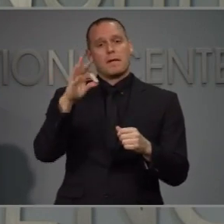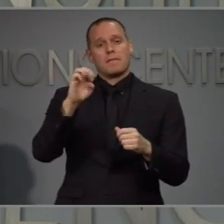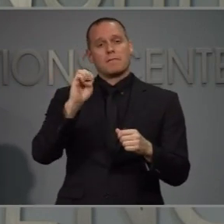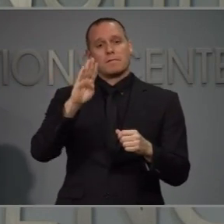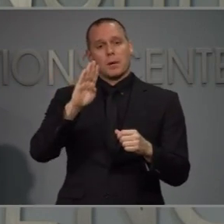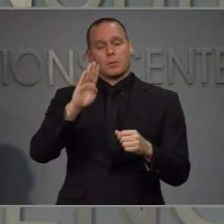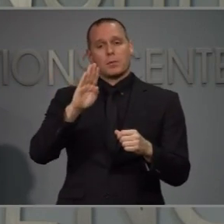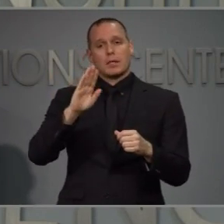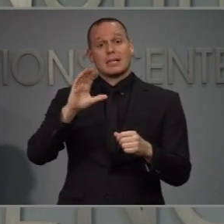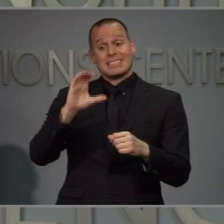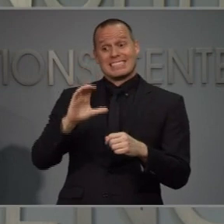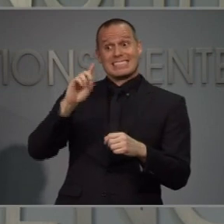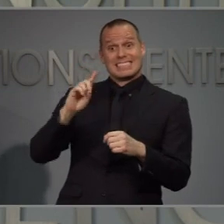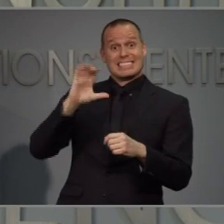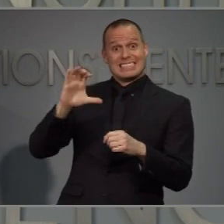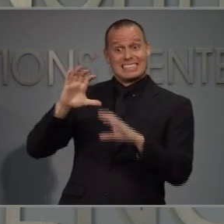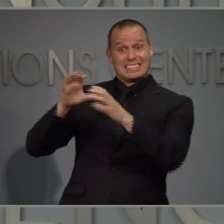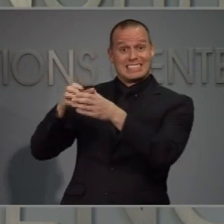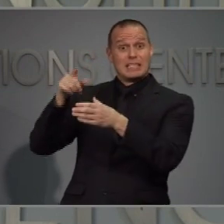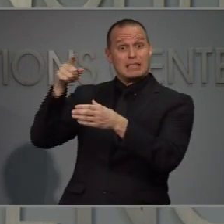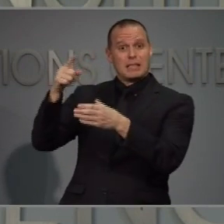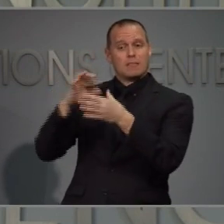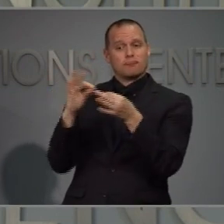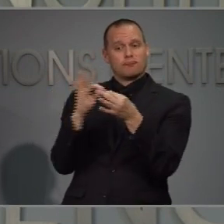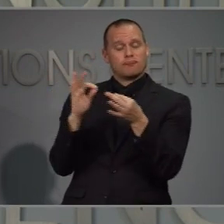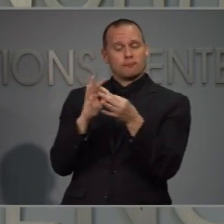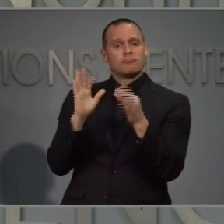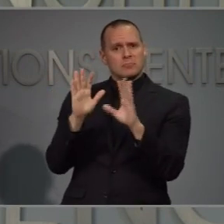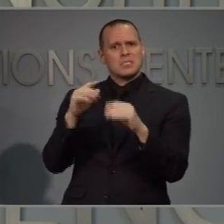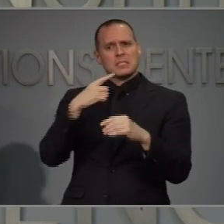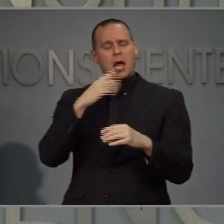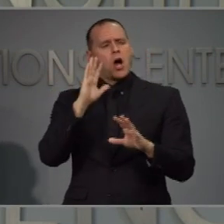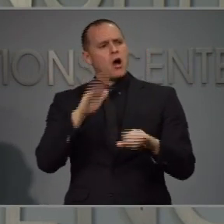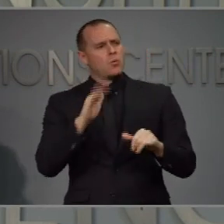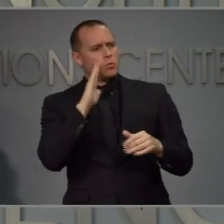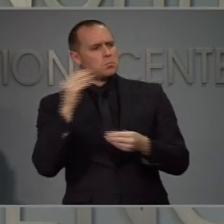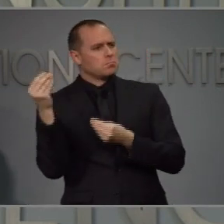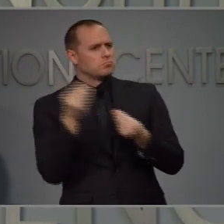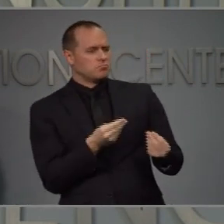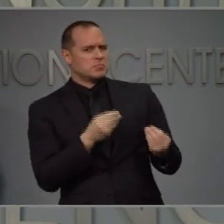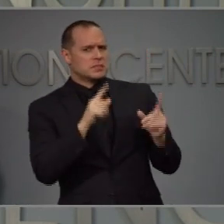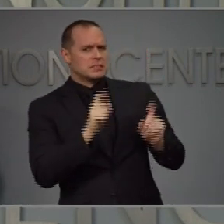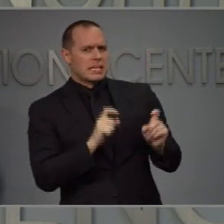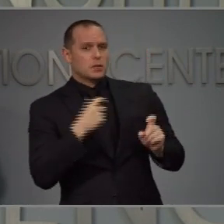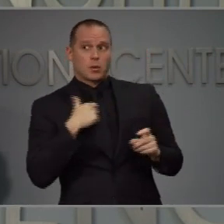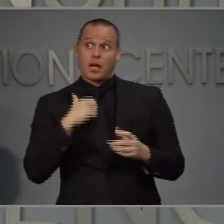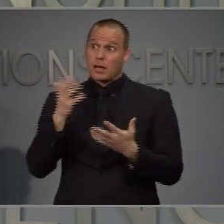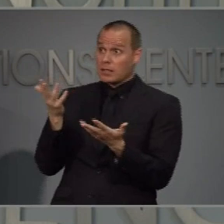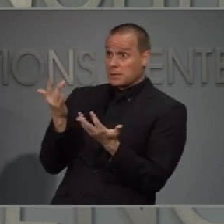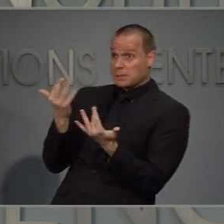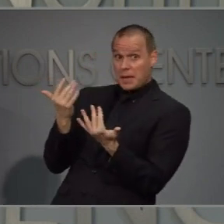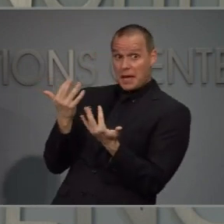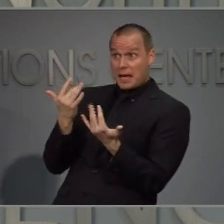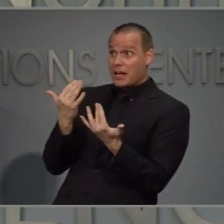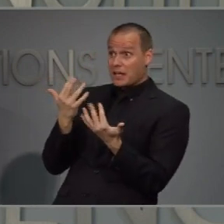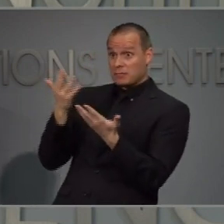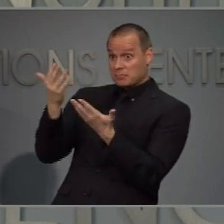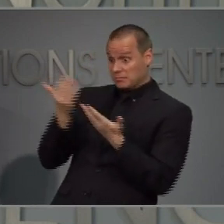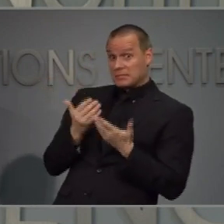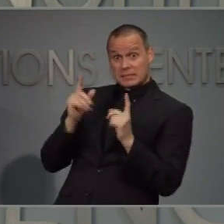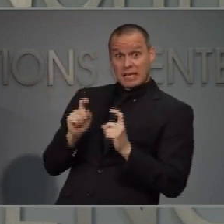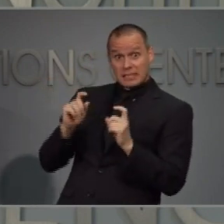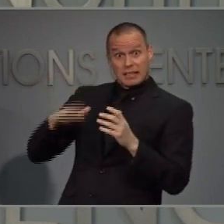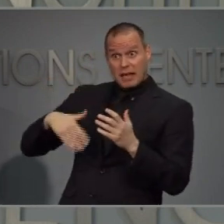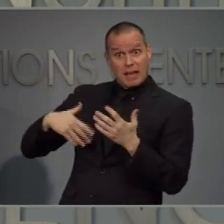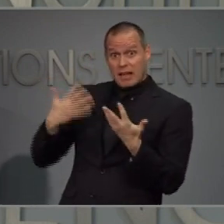the CDC said that it was going to provide a test for us, and we were waiting for that test, as were